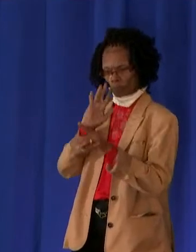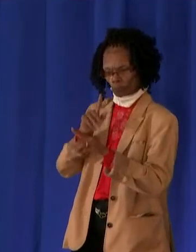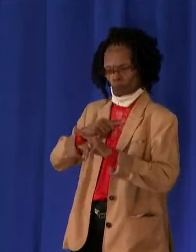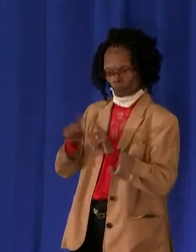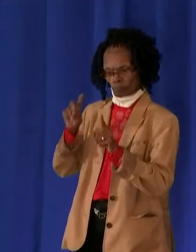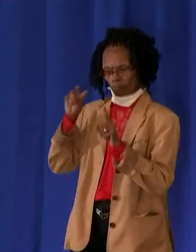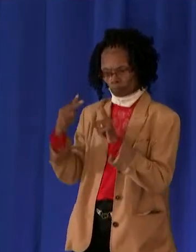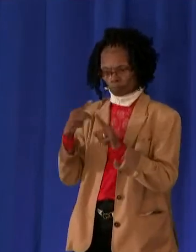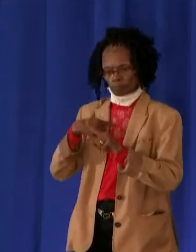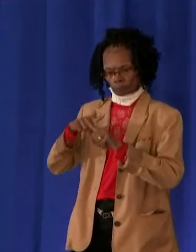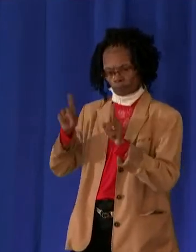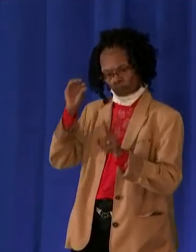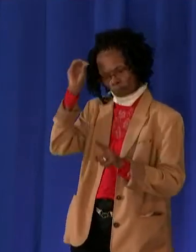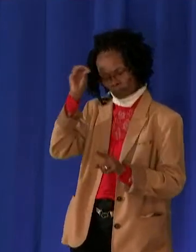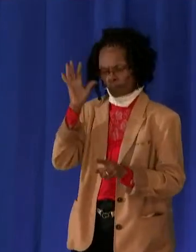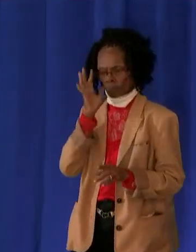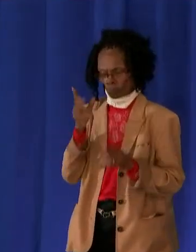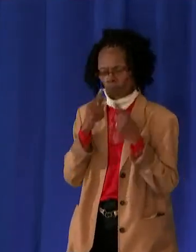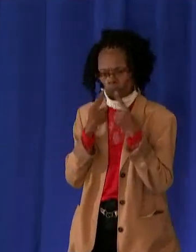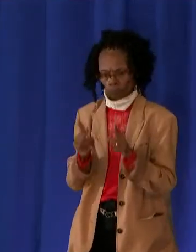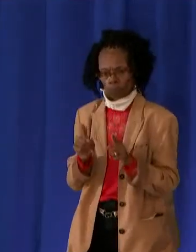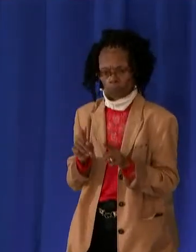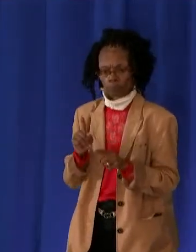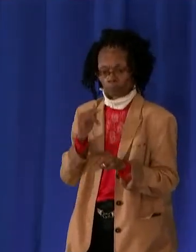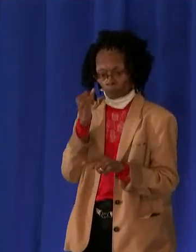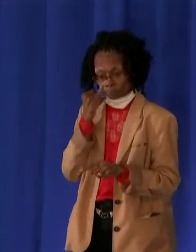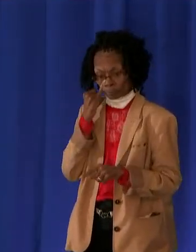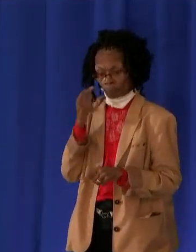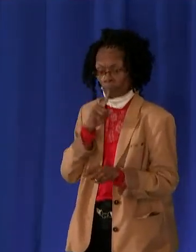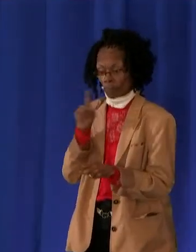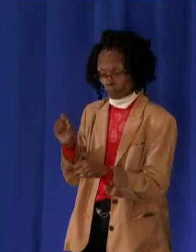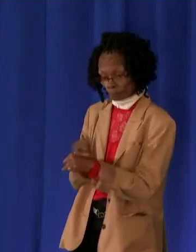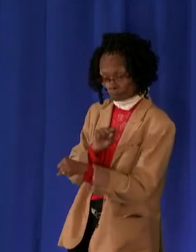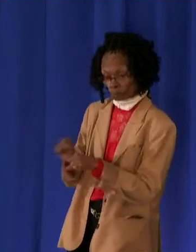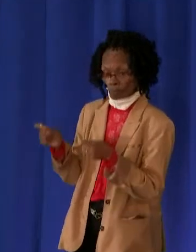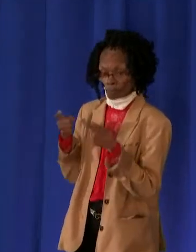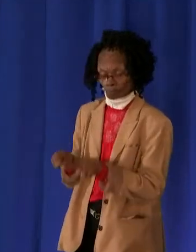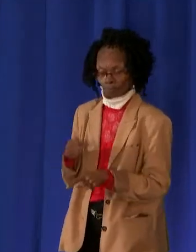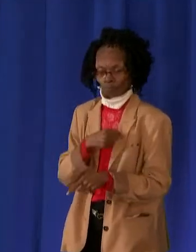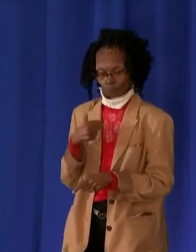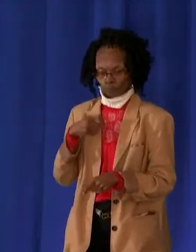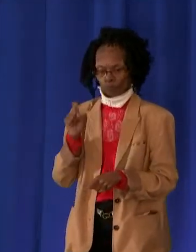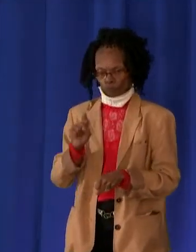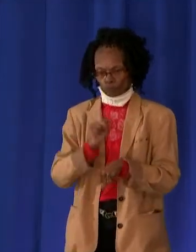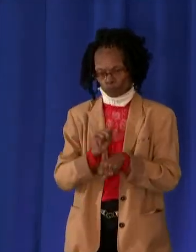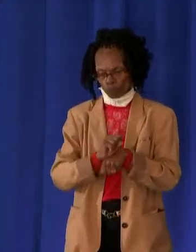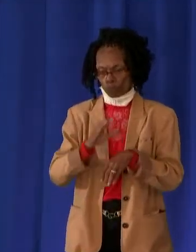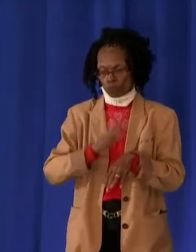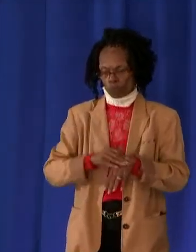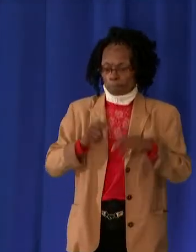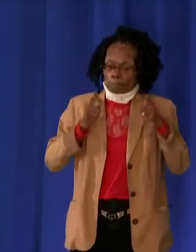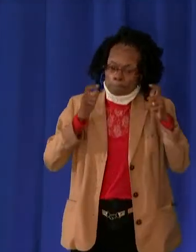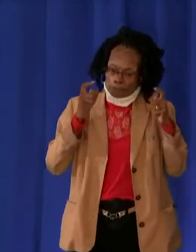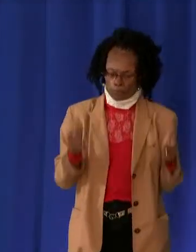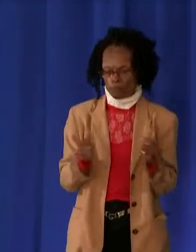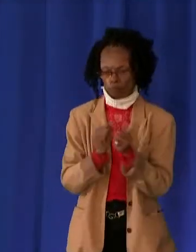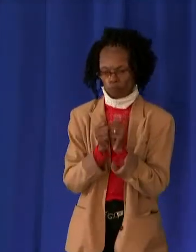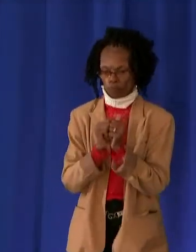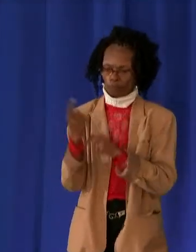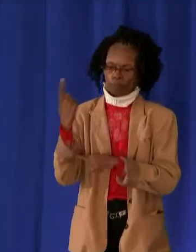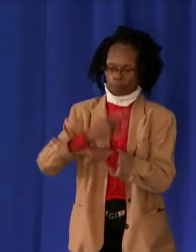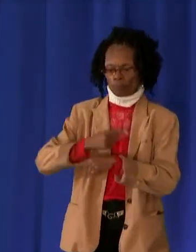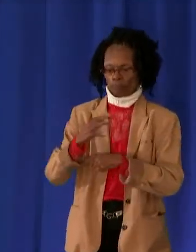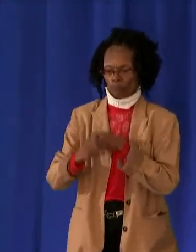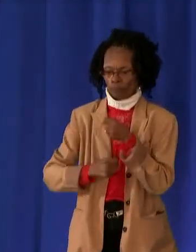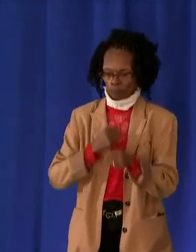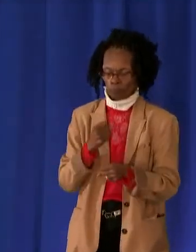sports betting. It should work, and it should especially work on the biggest sports day of the year.